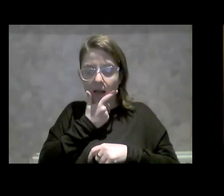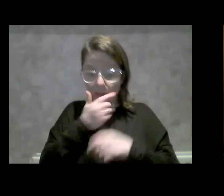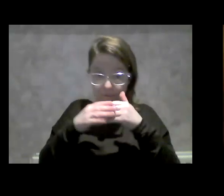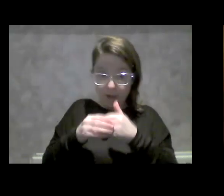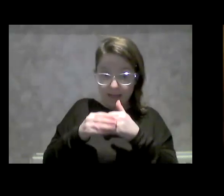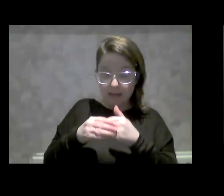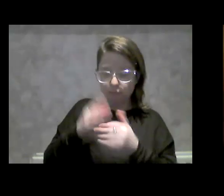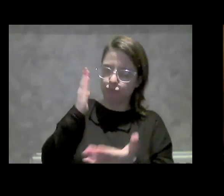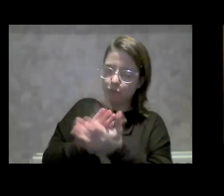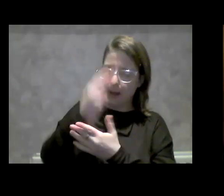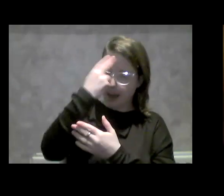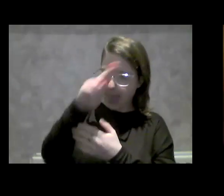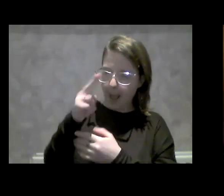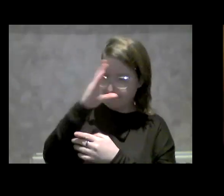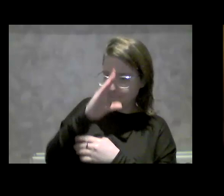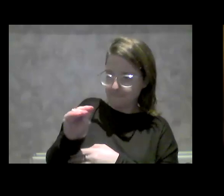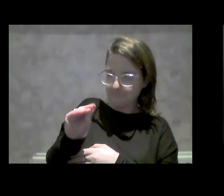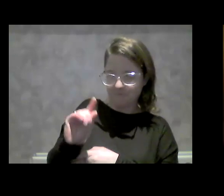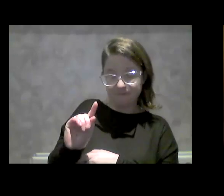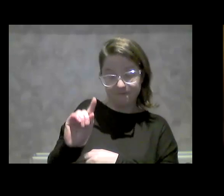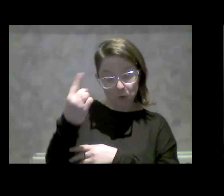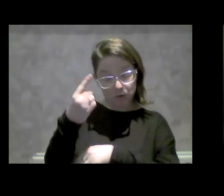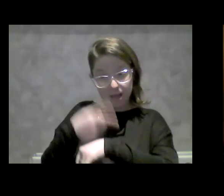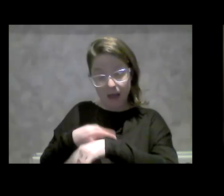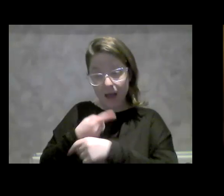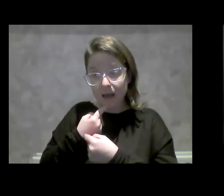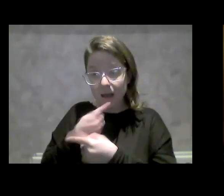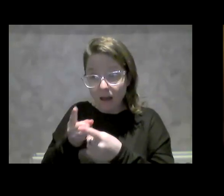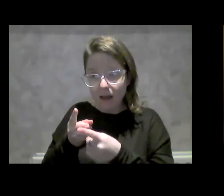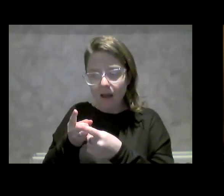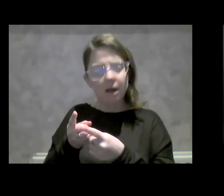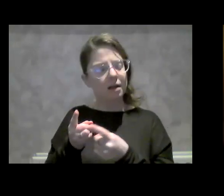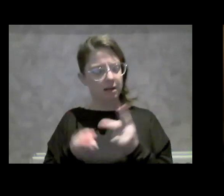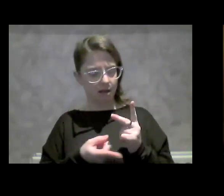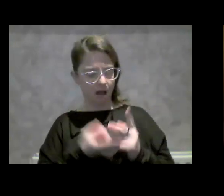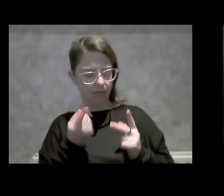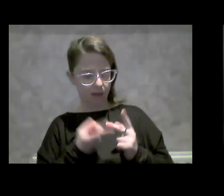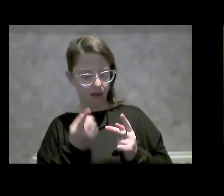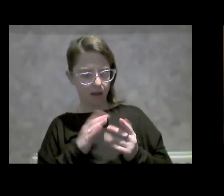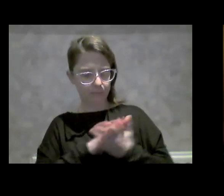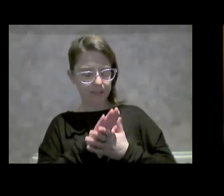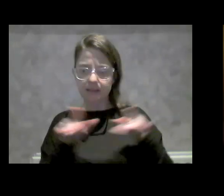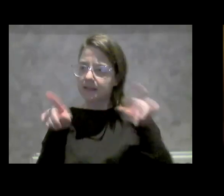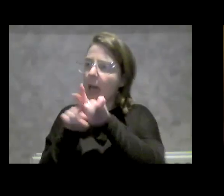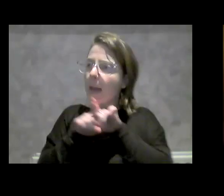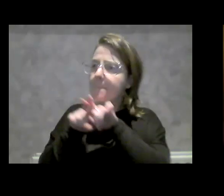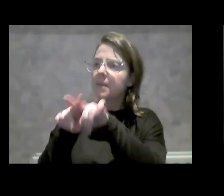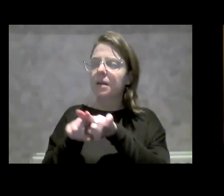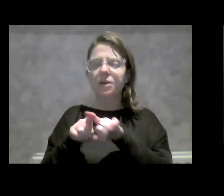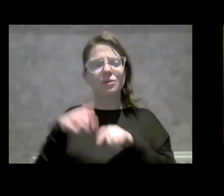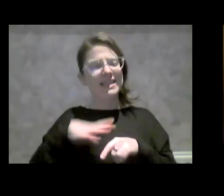real name for the first time. Maybe this otherness is a sameness only needing another